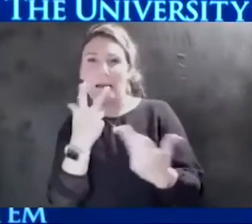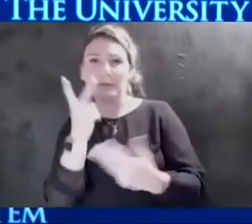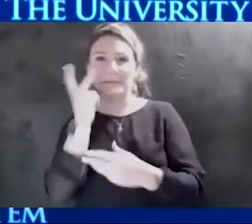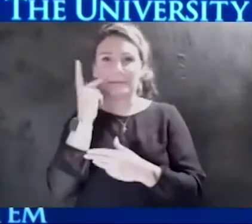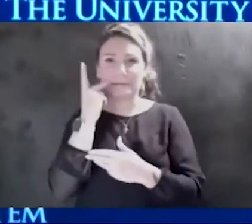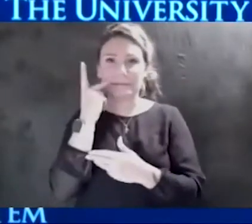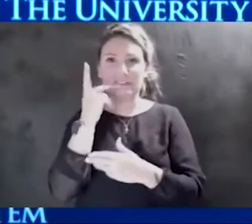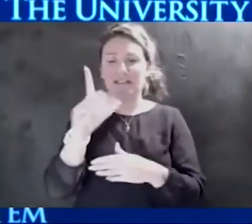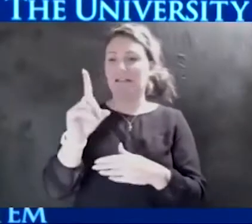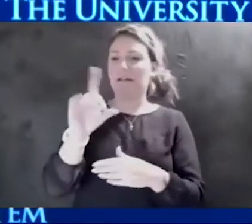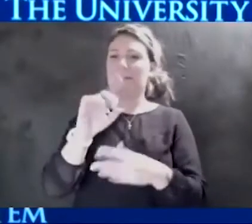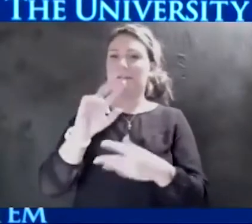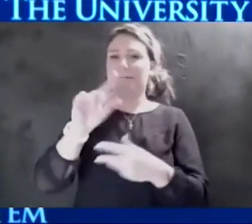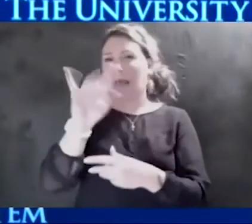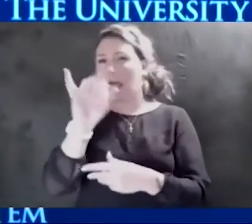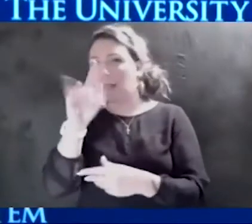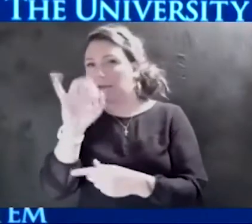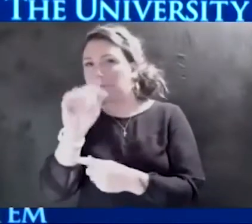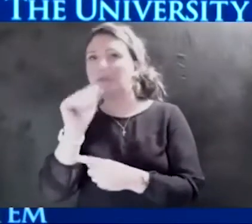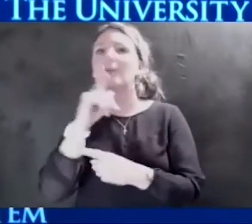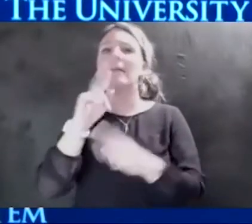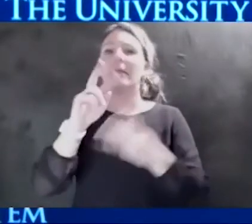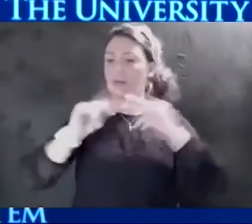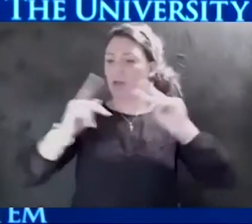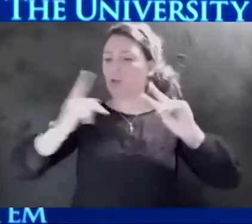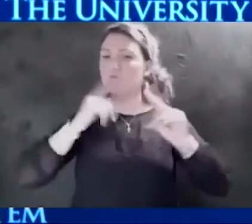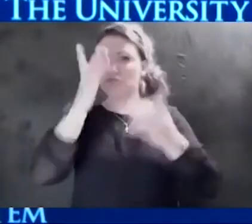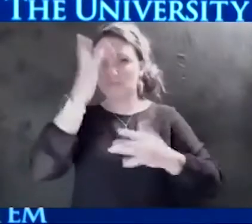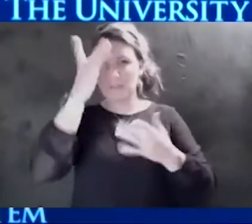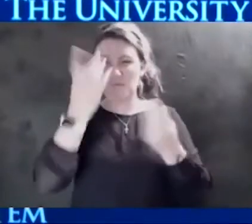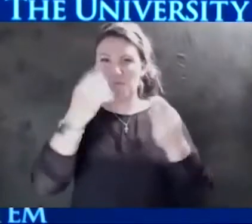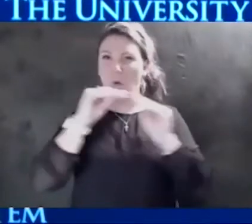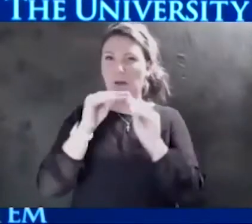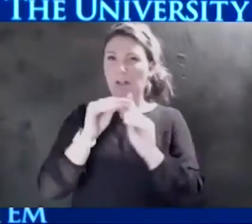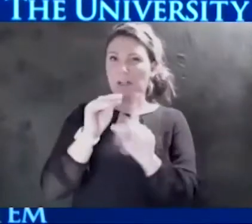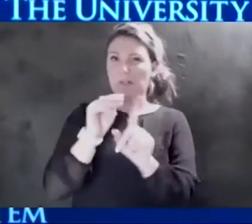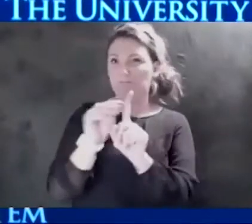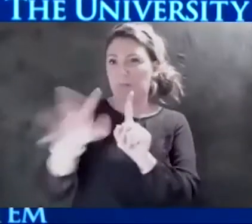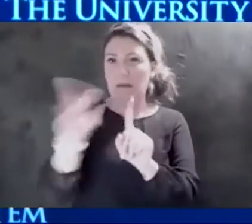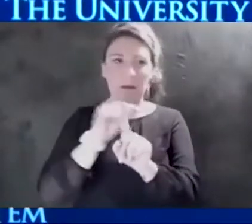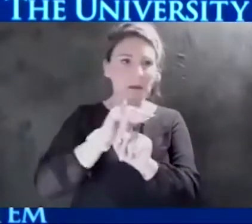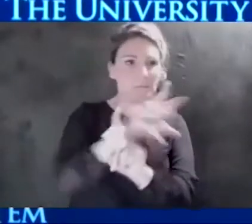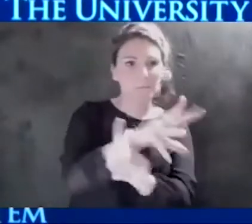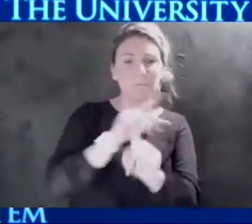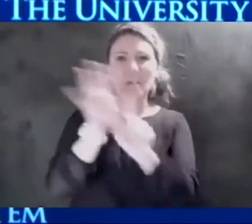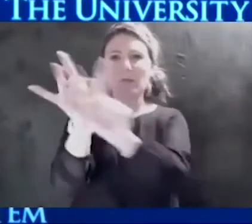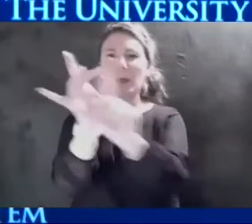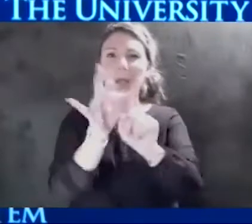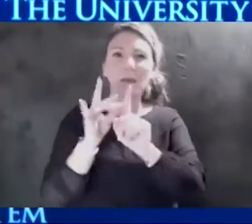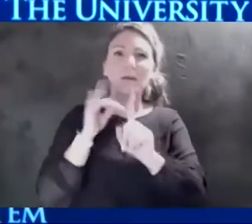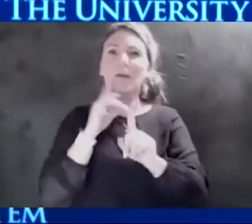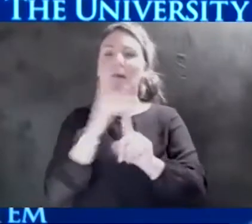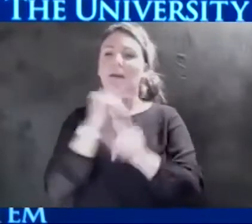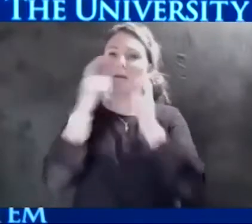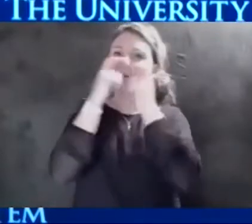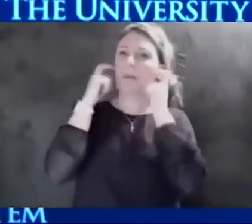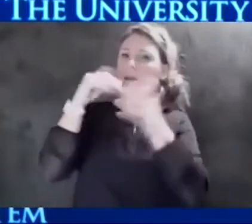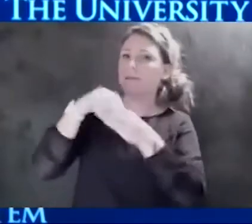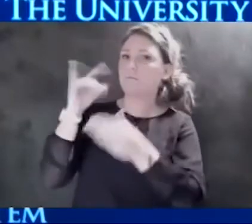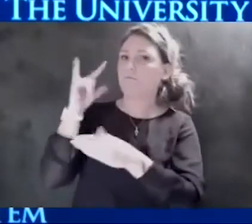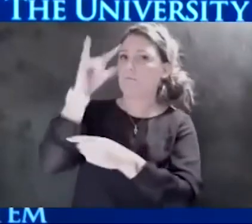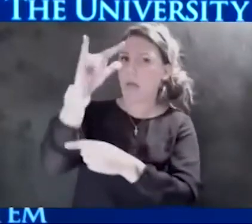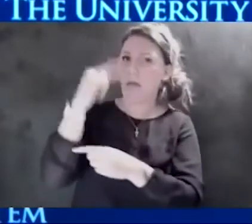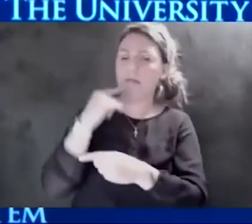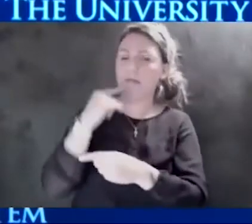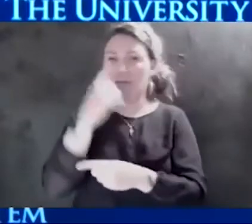much more transmissible, that story may shift a little bit. But if you've got your mask on and you're in a plane, I think you're okay. I think in the airport, you just got to